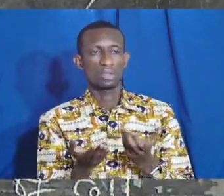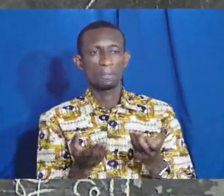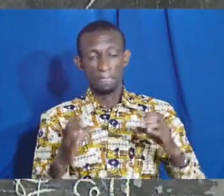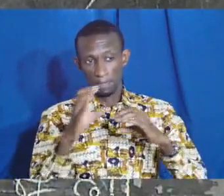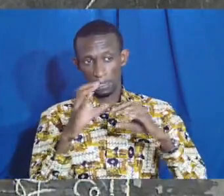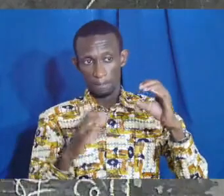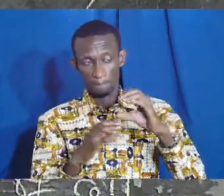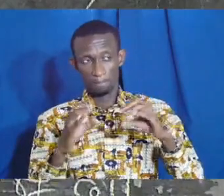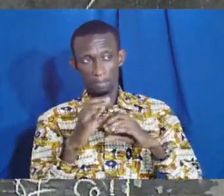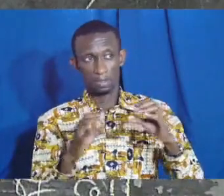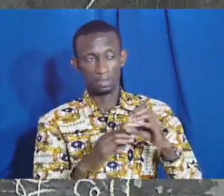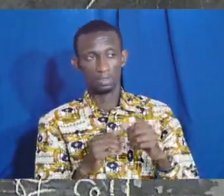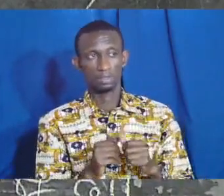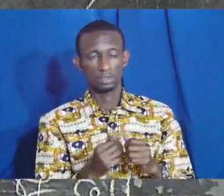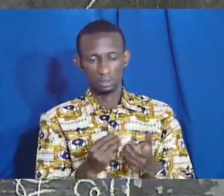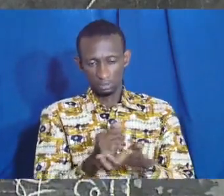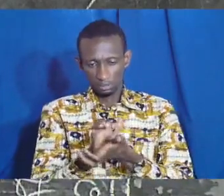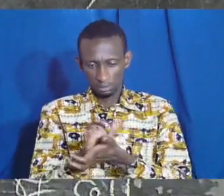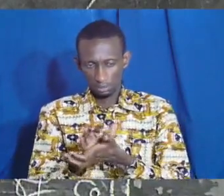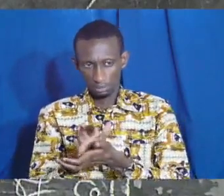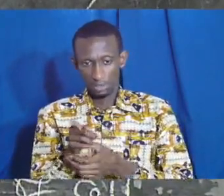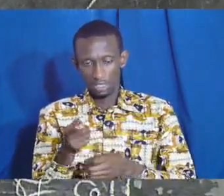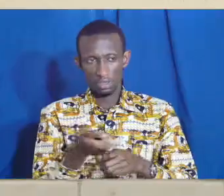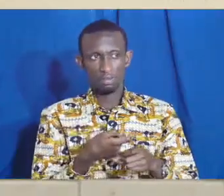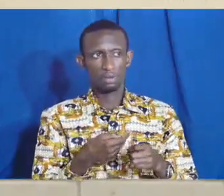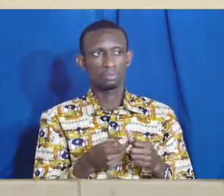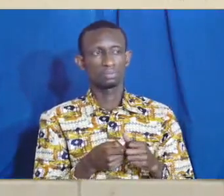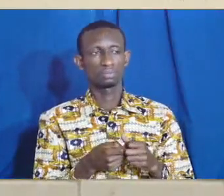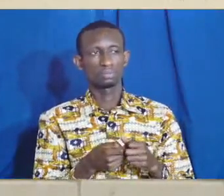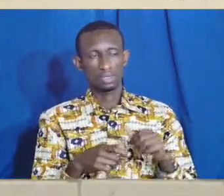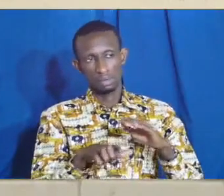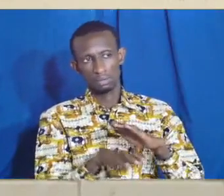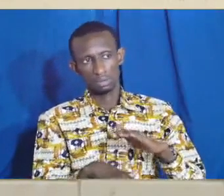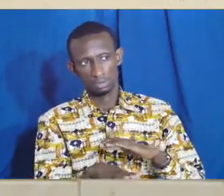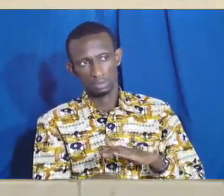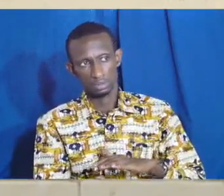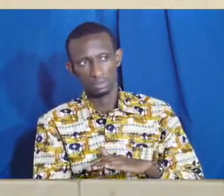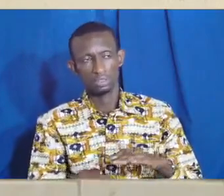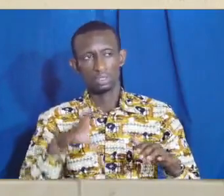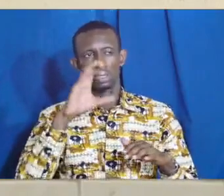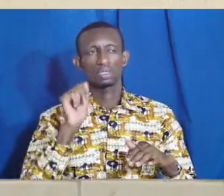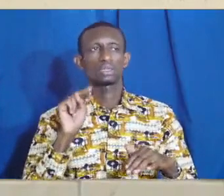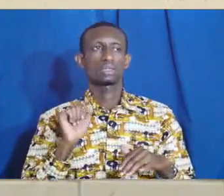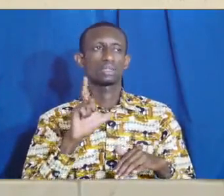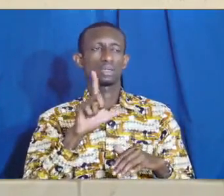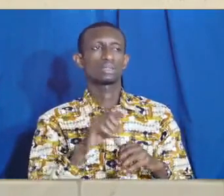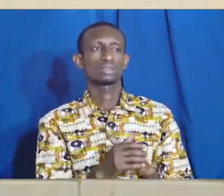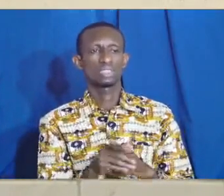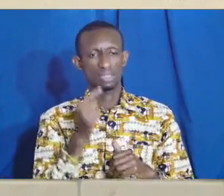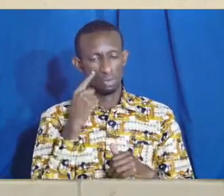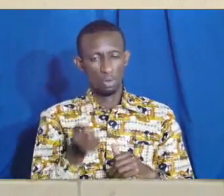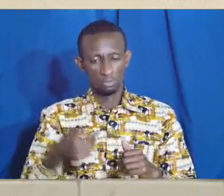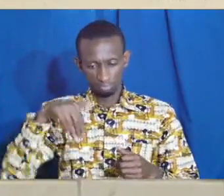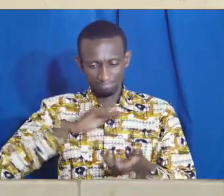it's normally done by the enzymes that are found in the alimentary canal. We have the salivary amylase, we have the pepsin and renin, which are found in the